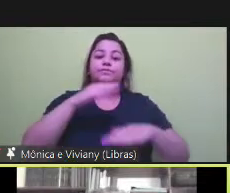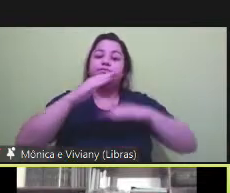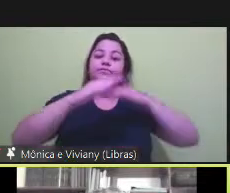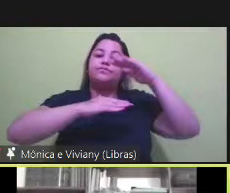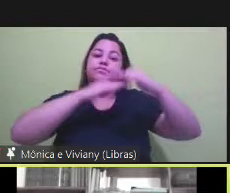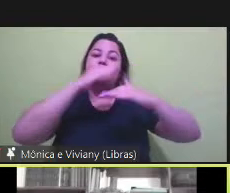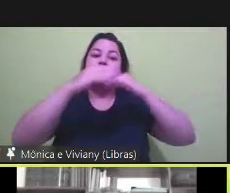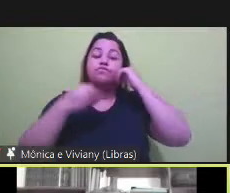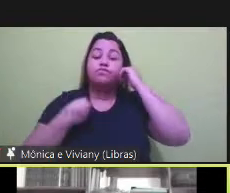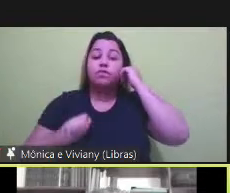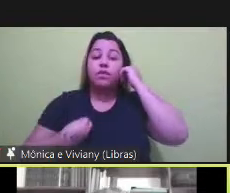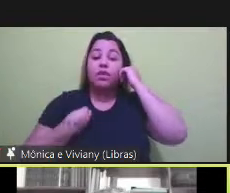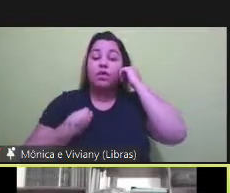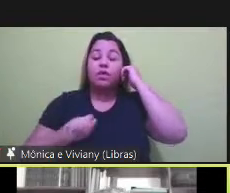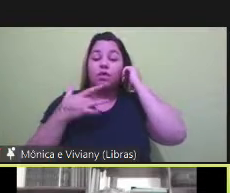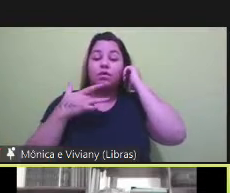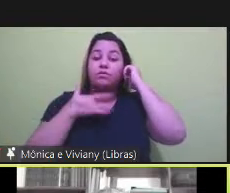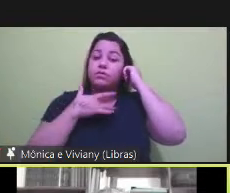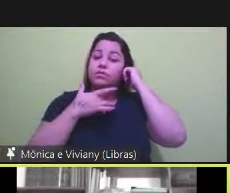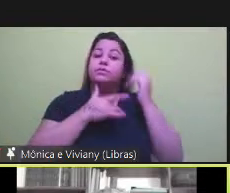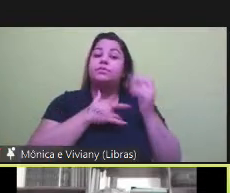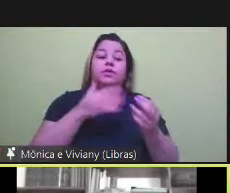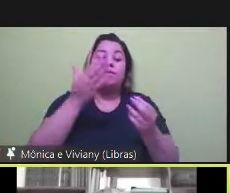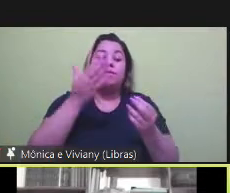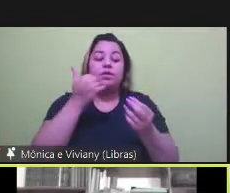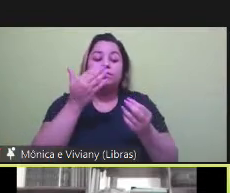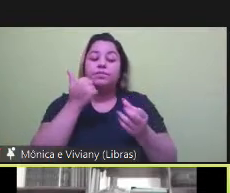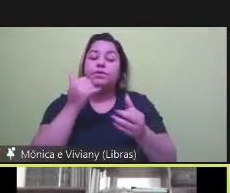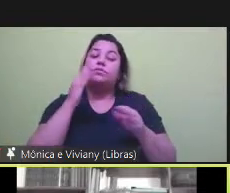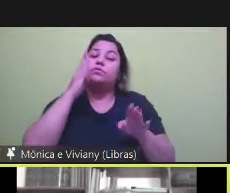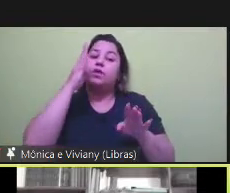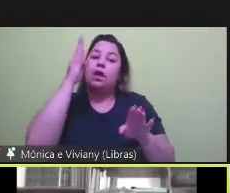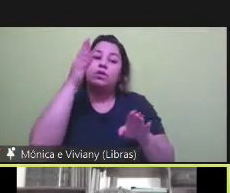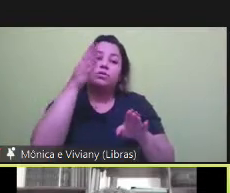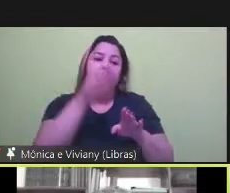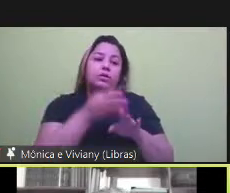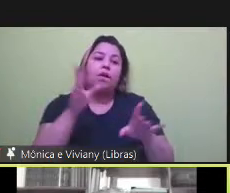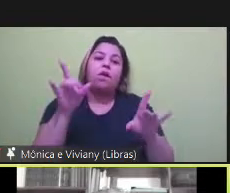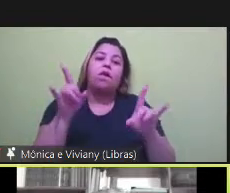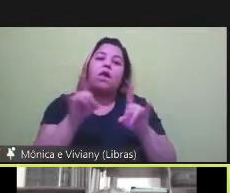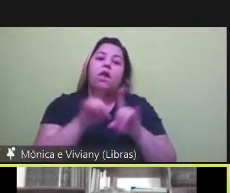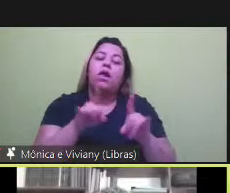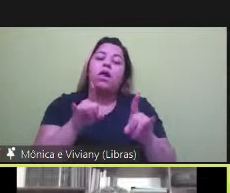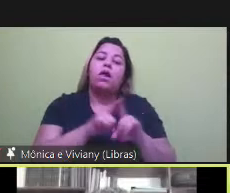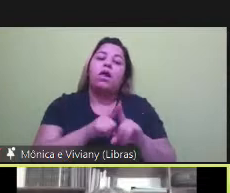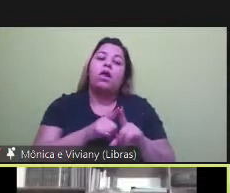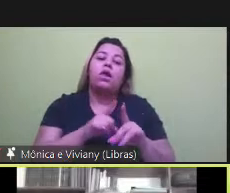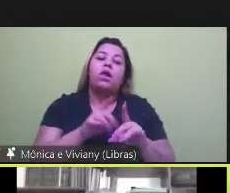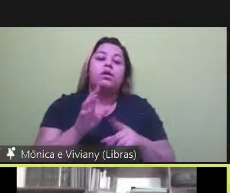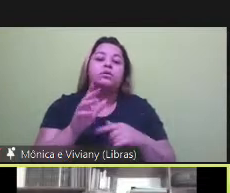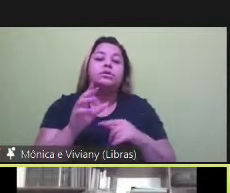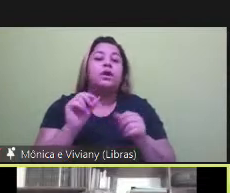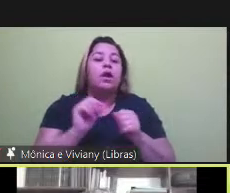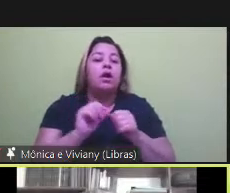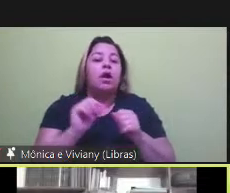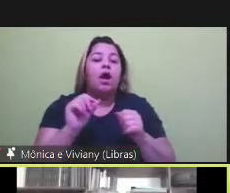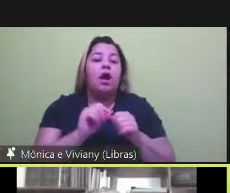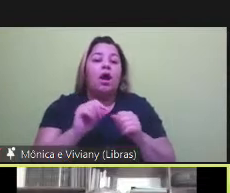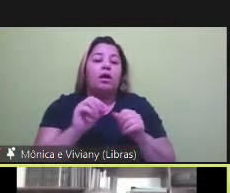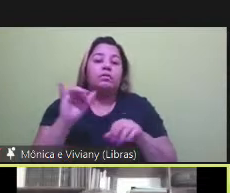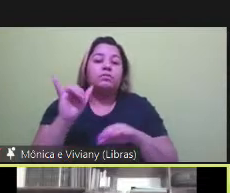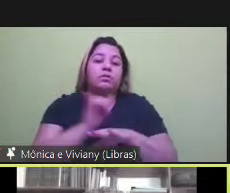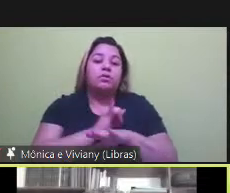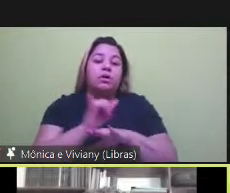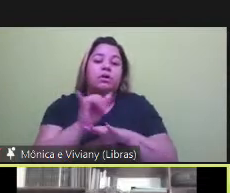And also the center element, we talk about whole health, which is a holistic aspect